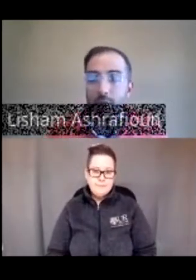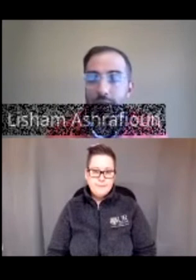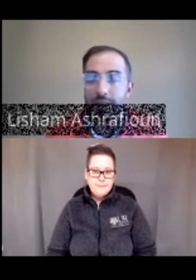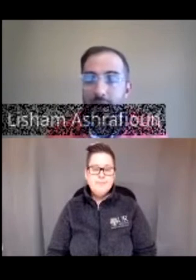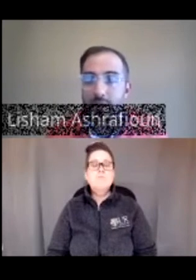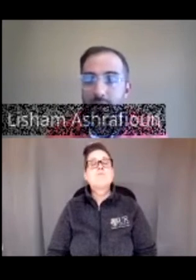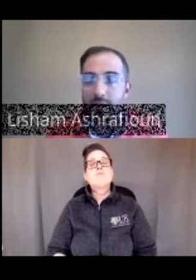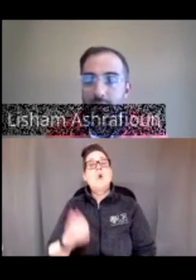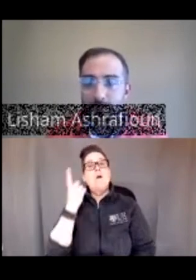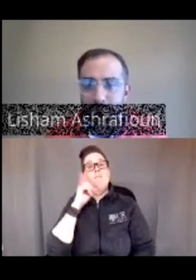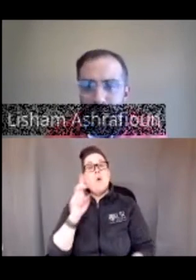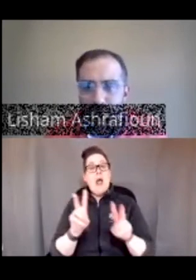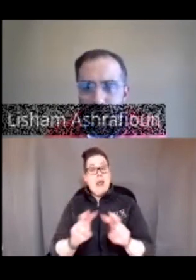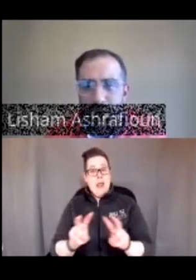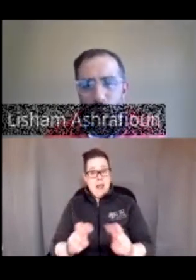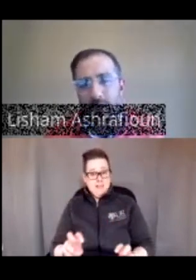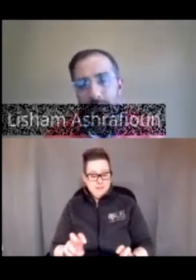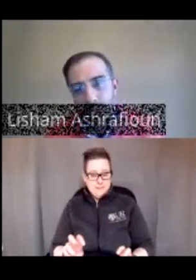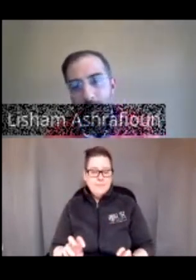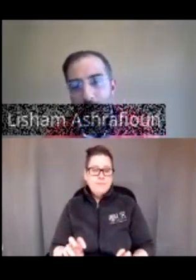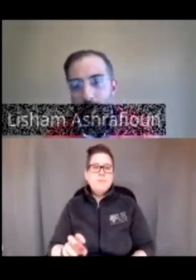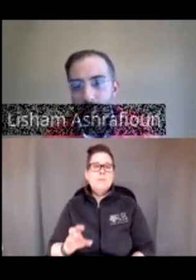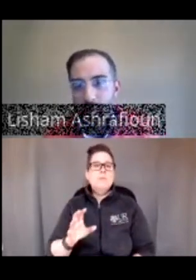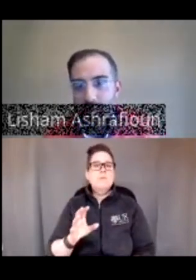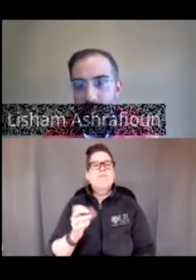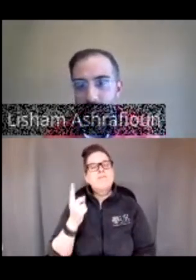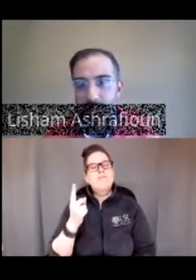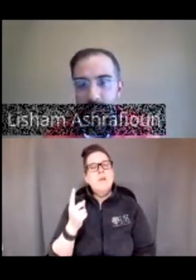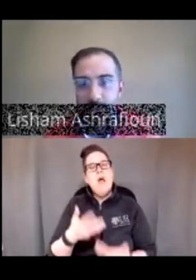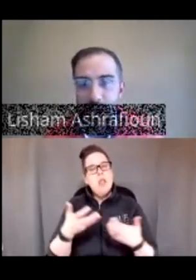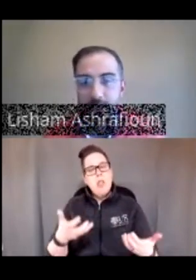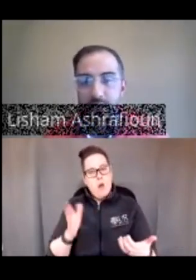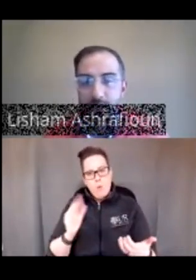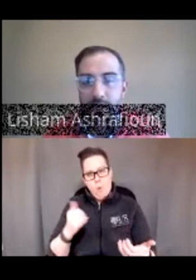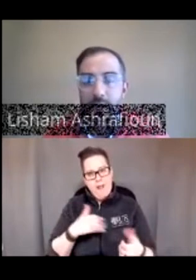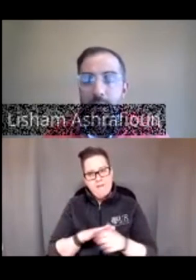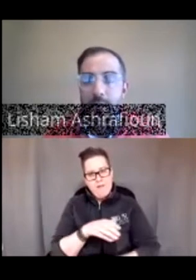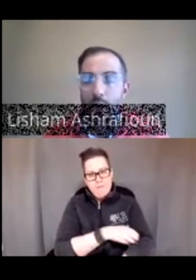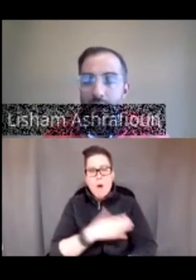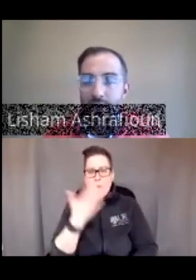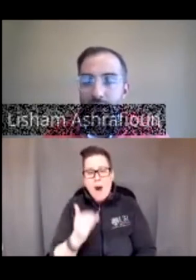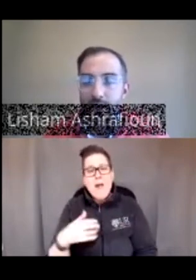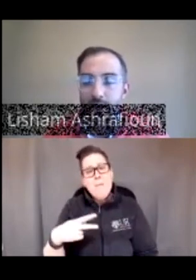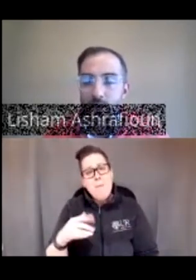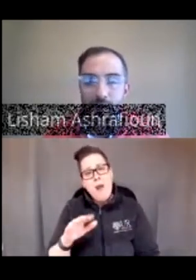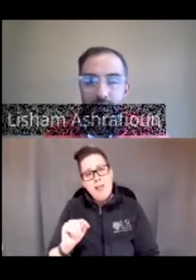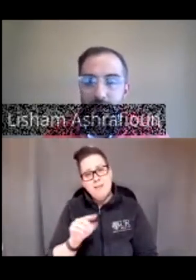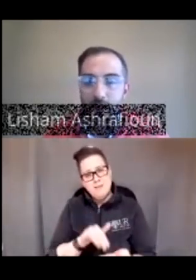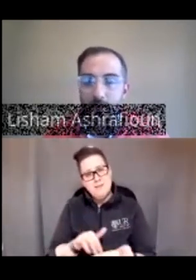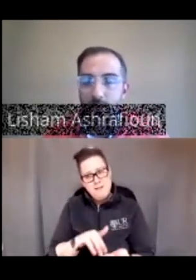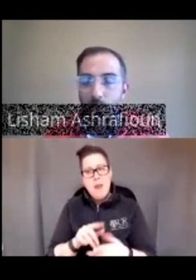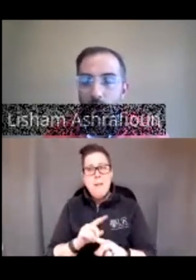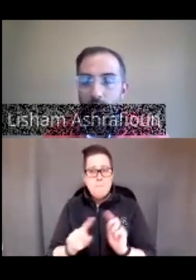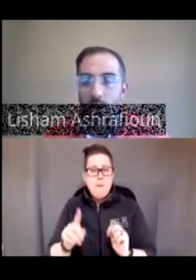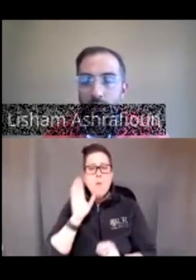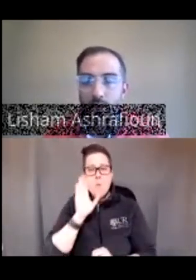that. So for the analyses, we're going to be underpowered for most of this because it's a pilot study, but we'll have this set